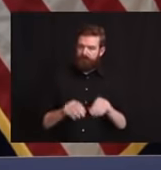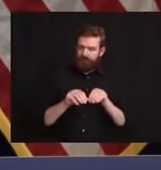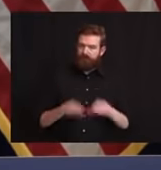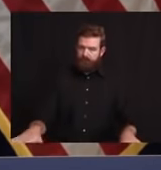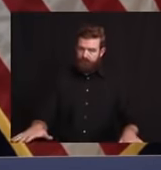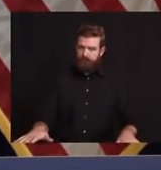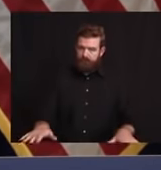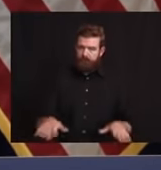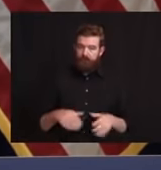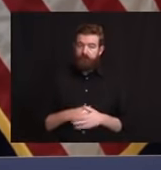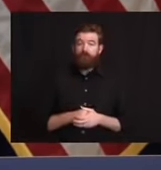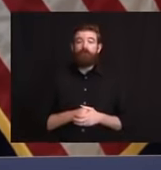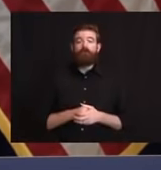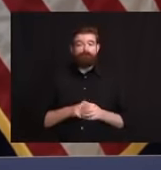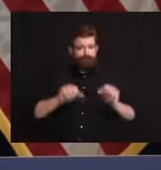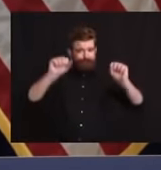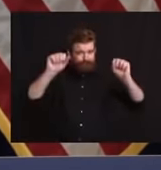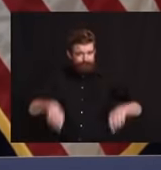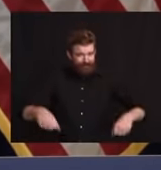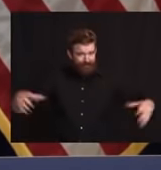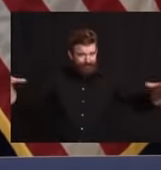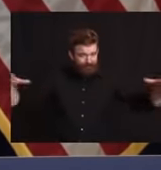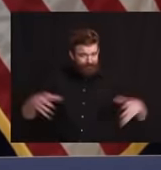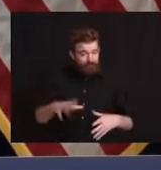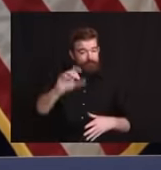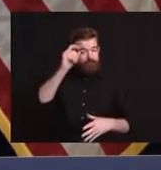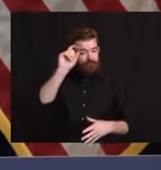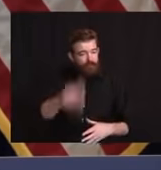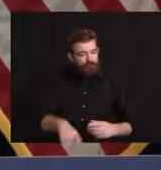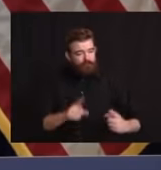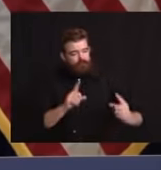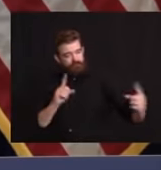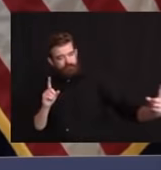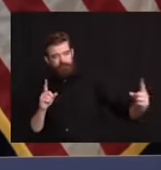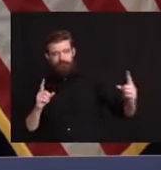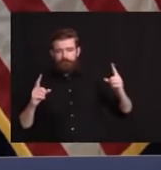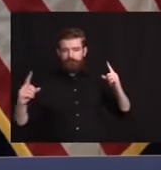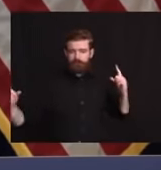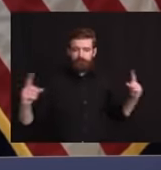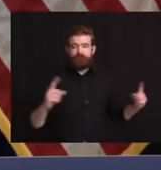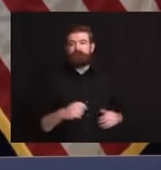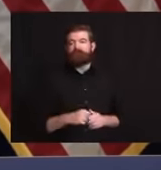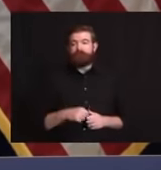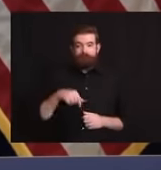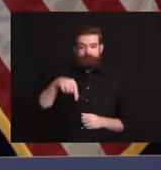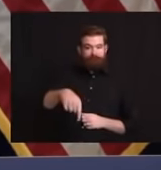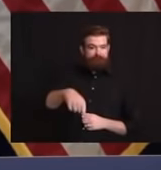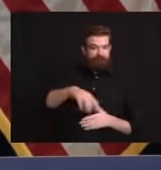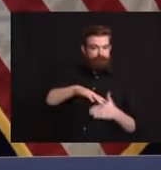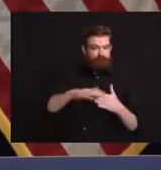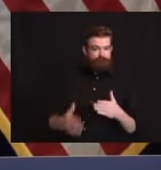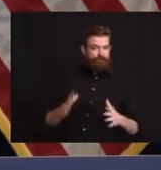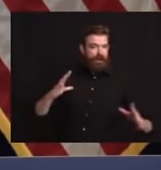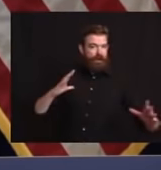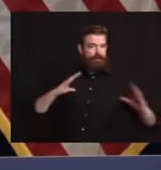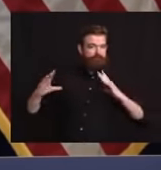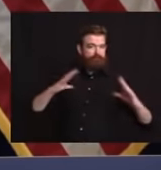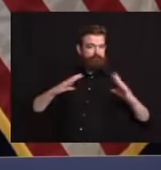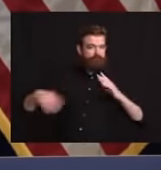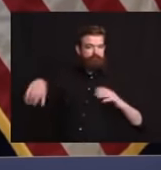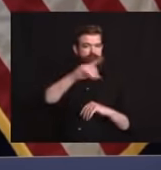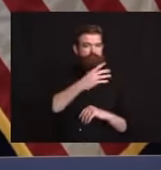socially. We're coming up with holidays coming up as well. You can gather safely, and we just have to remember the